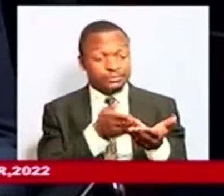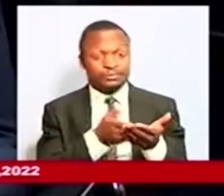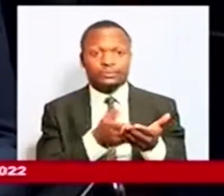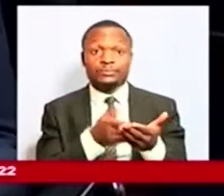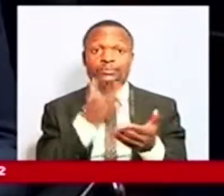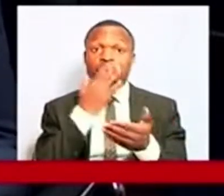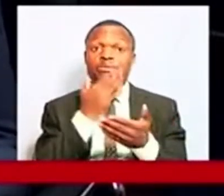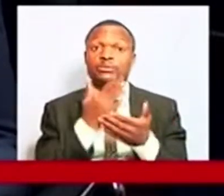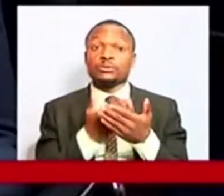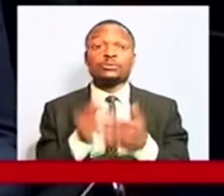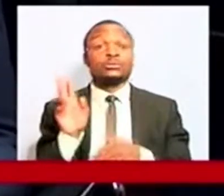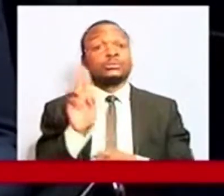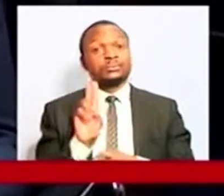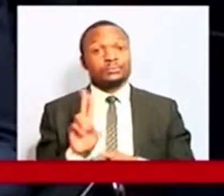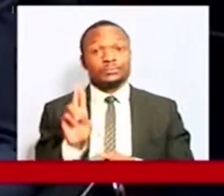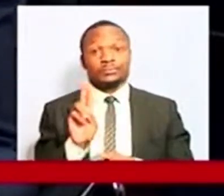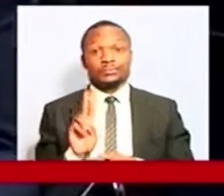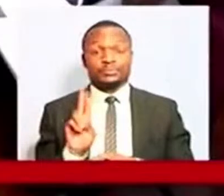prudent spending?